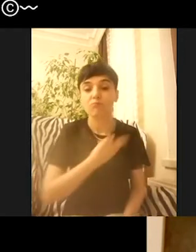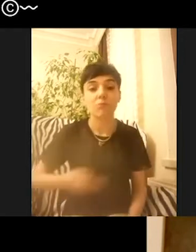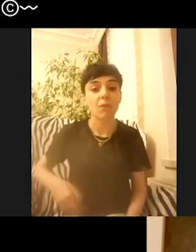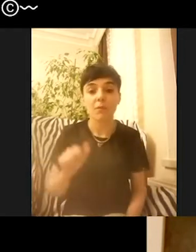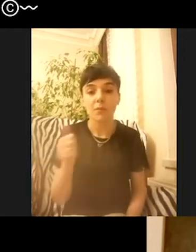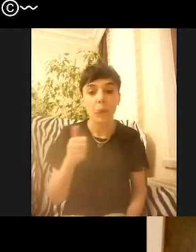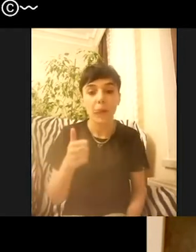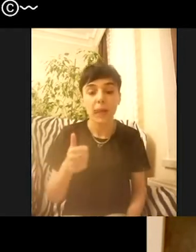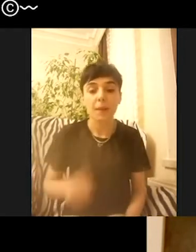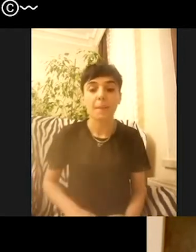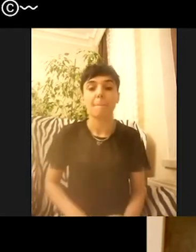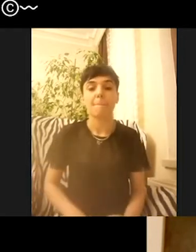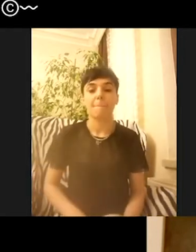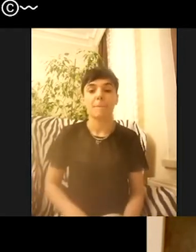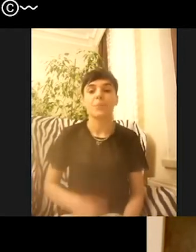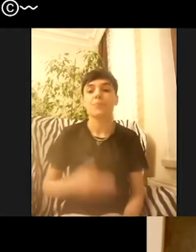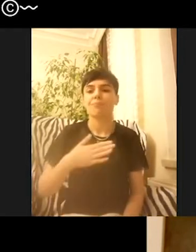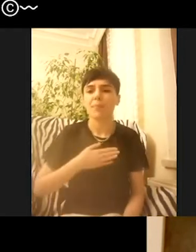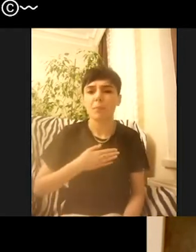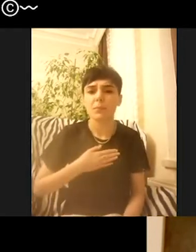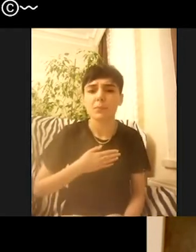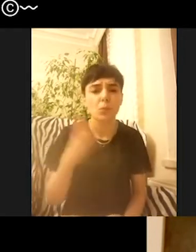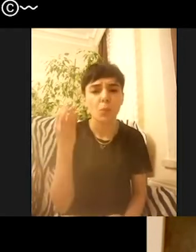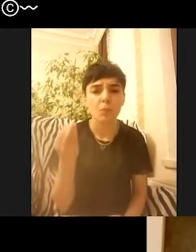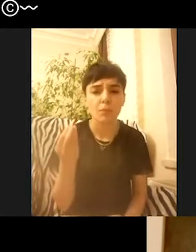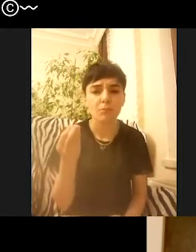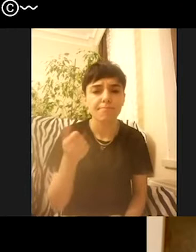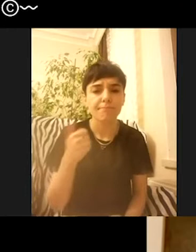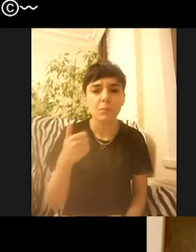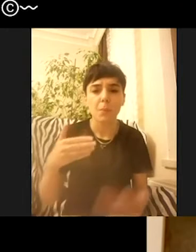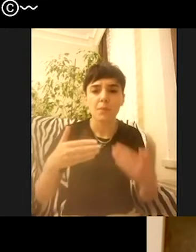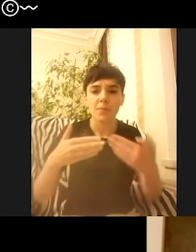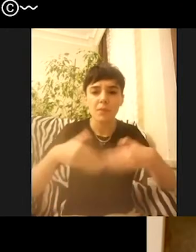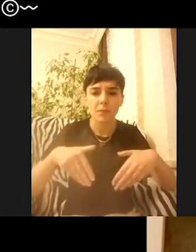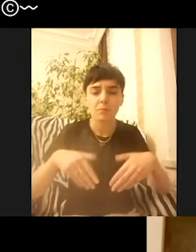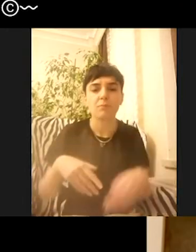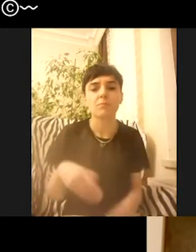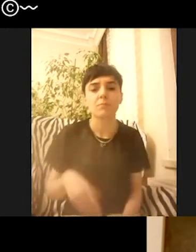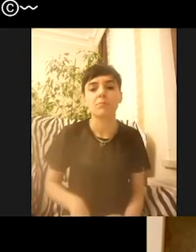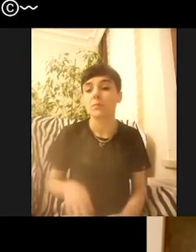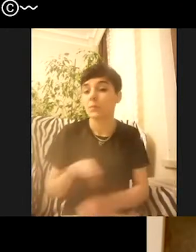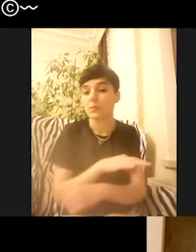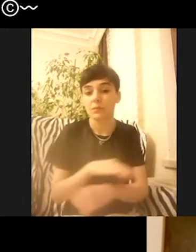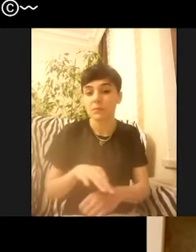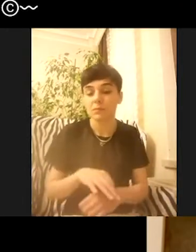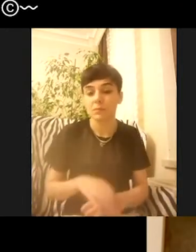true self? And so I've been going through a lot of unconventional types